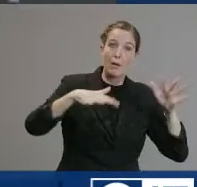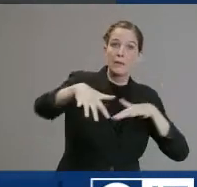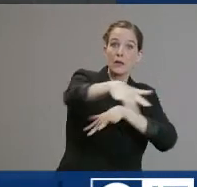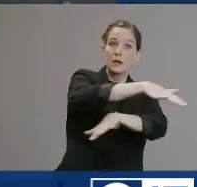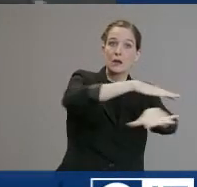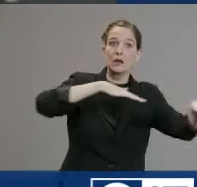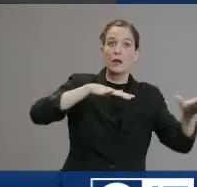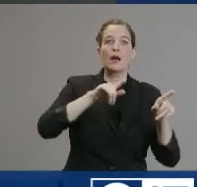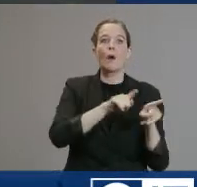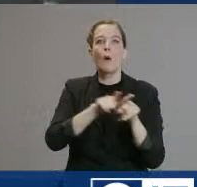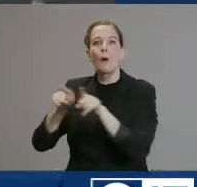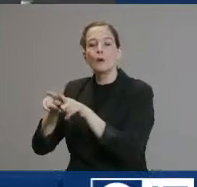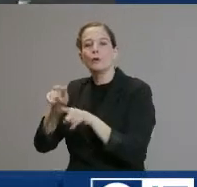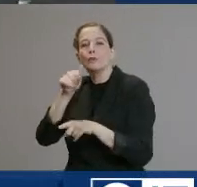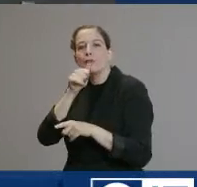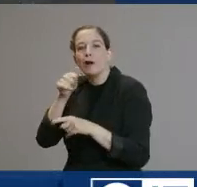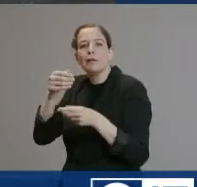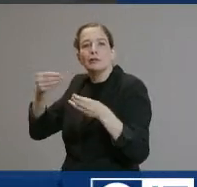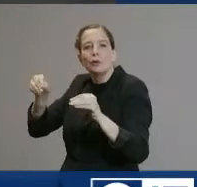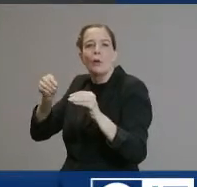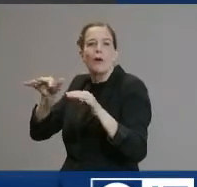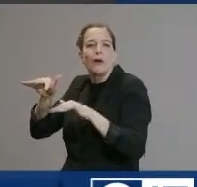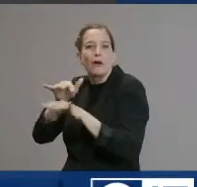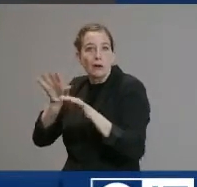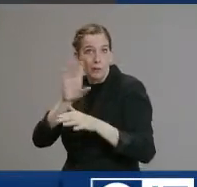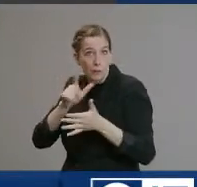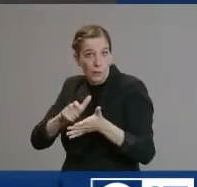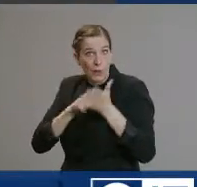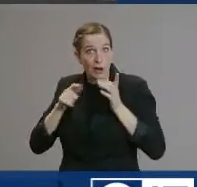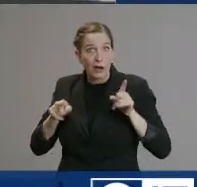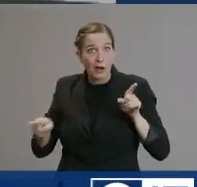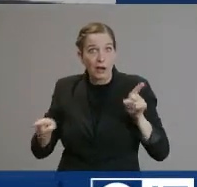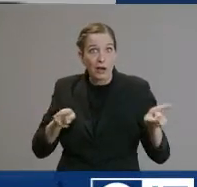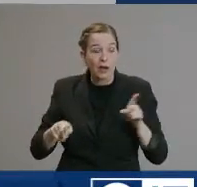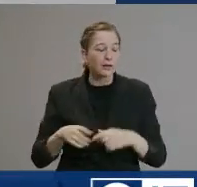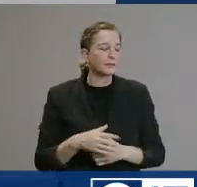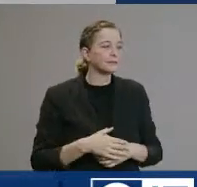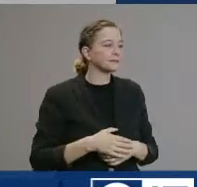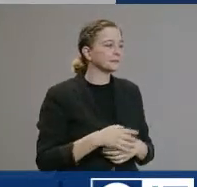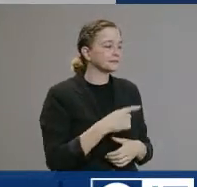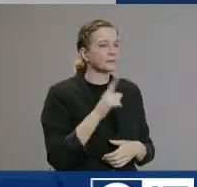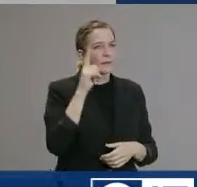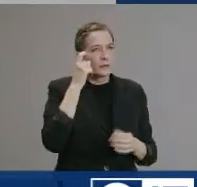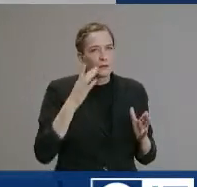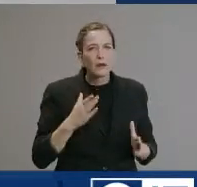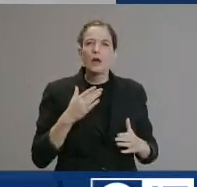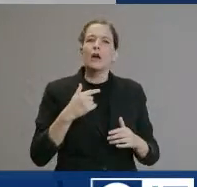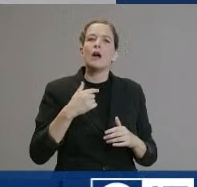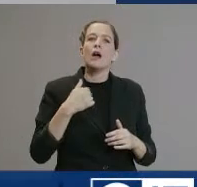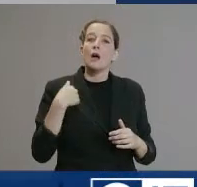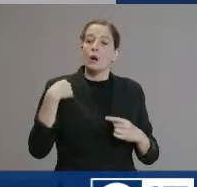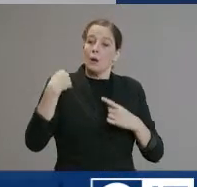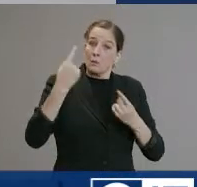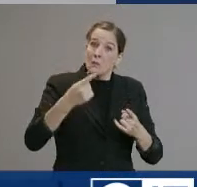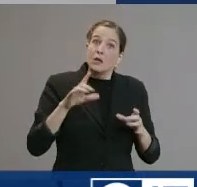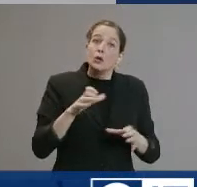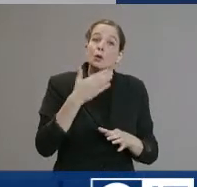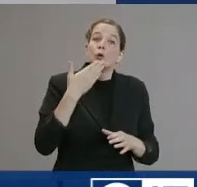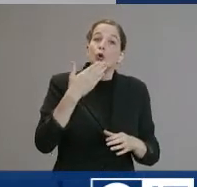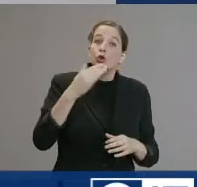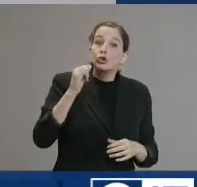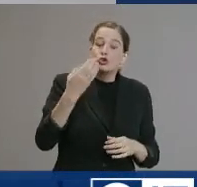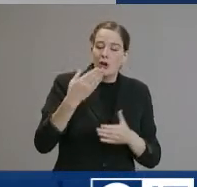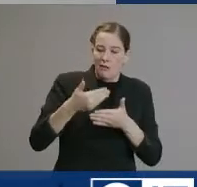better job with the things we were doing a good job before the stay-at-home order lapsed,